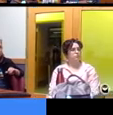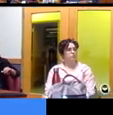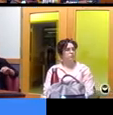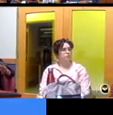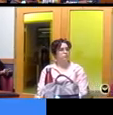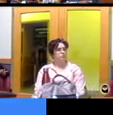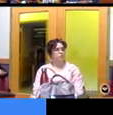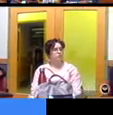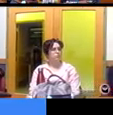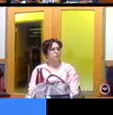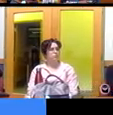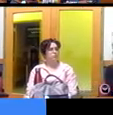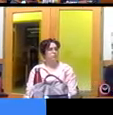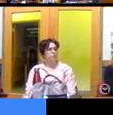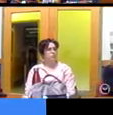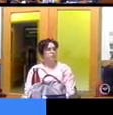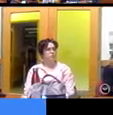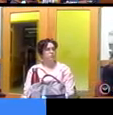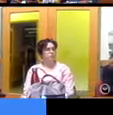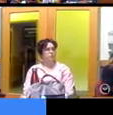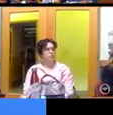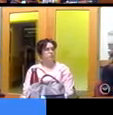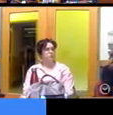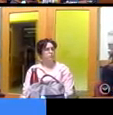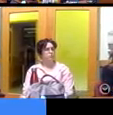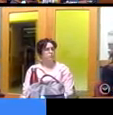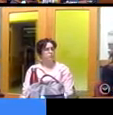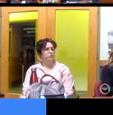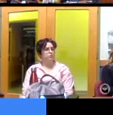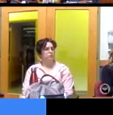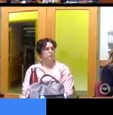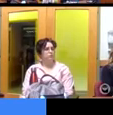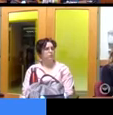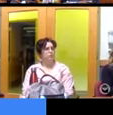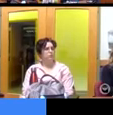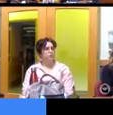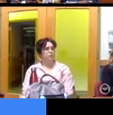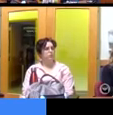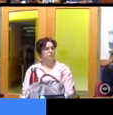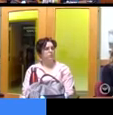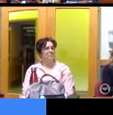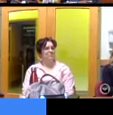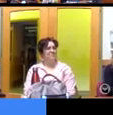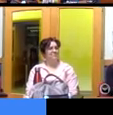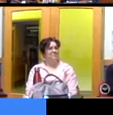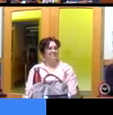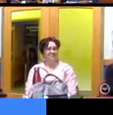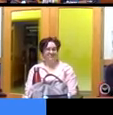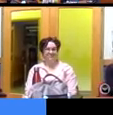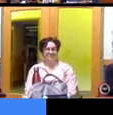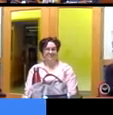and it's very normal to have, you know, I worked with somebody a long time, and she said, "You're going to have wicked bad cramps."